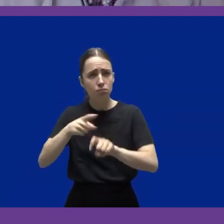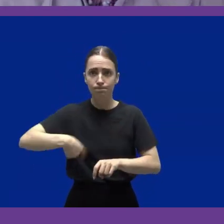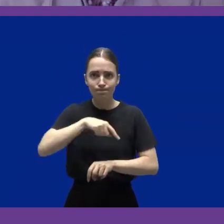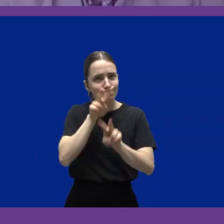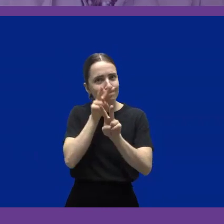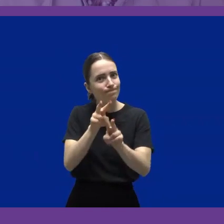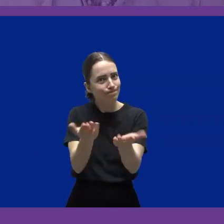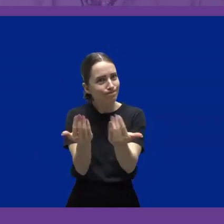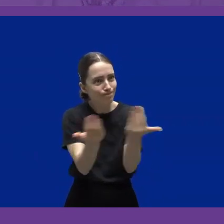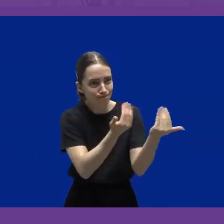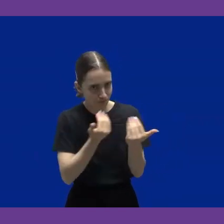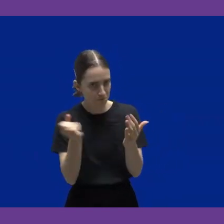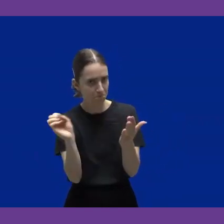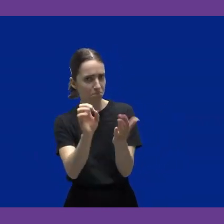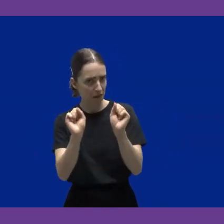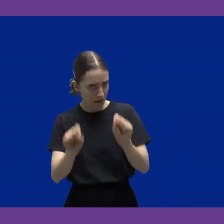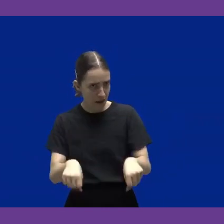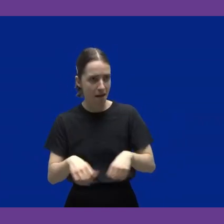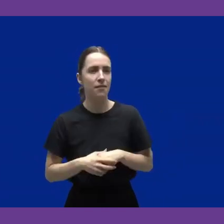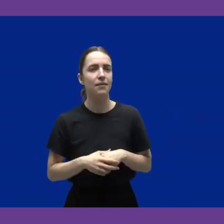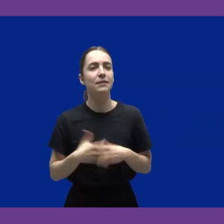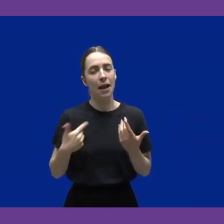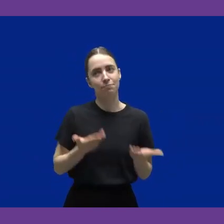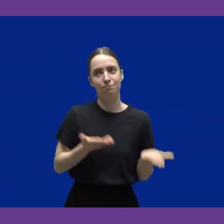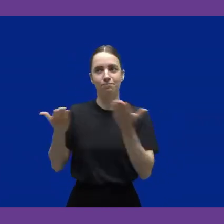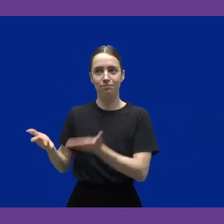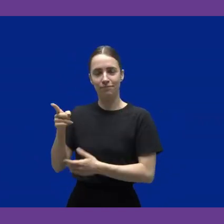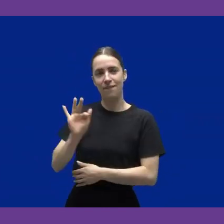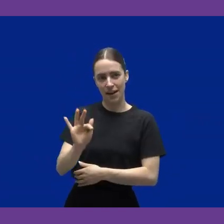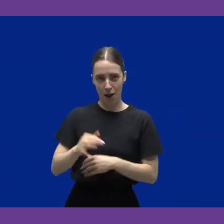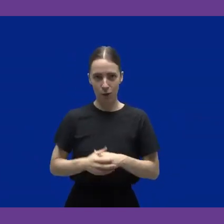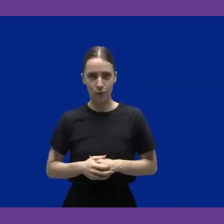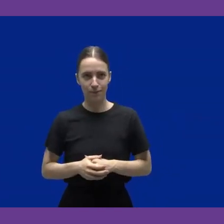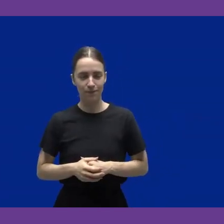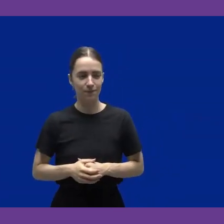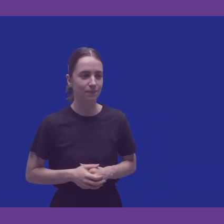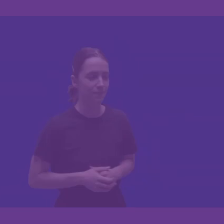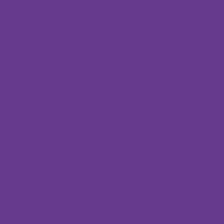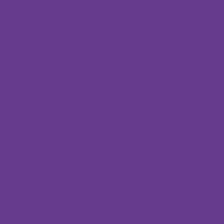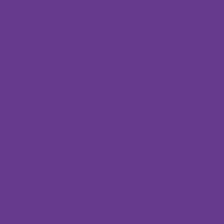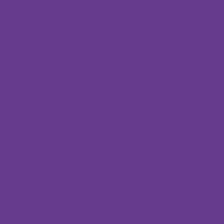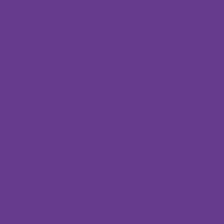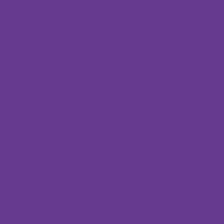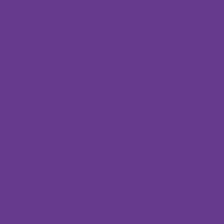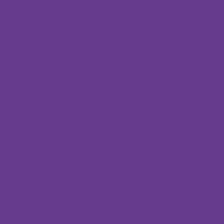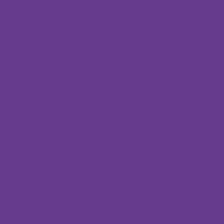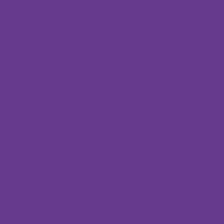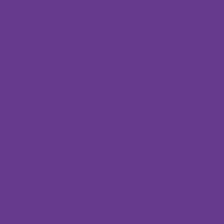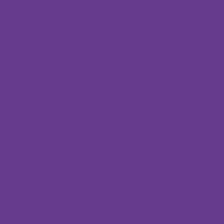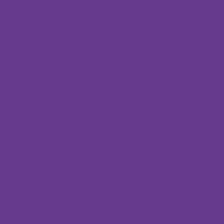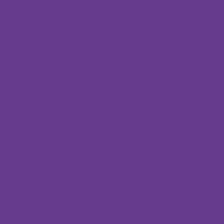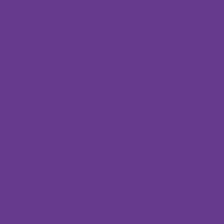floor. Thanks a lot, Chiara. So my part is on which are the